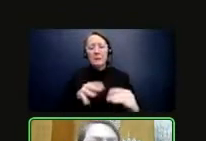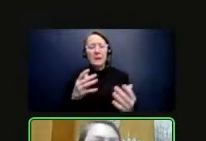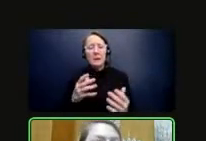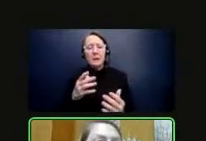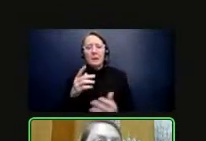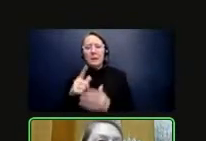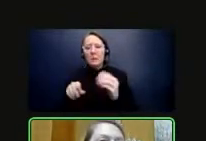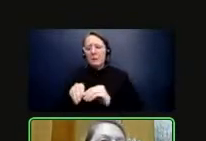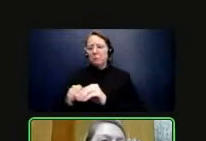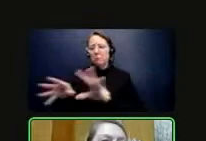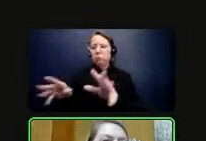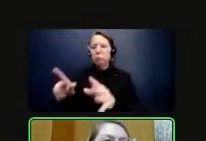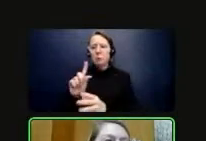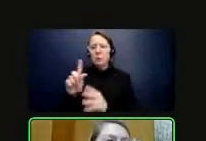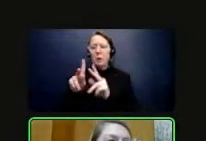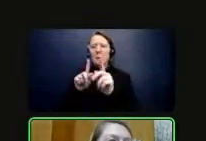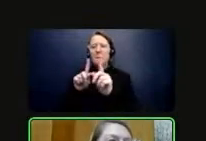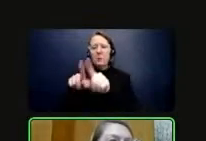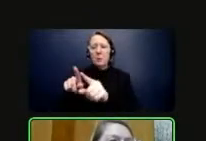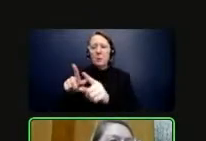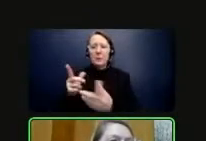we be successful?